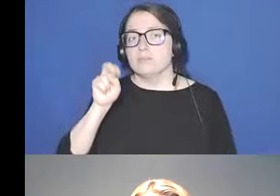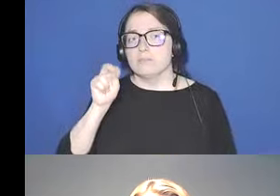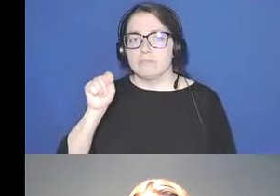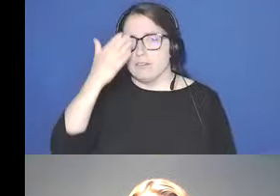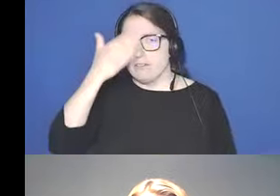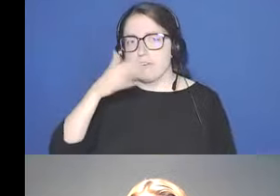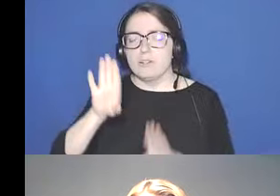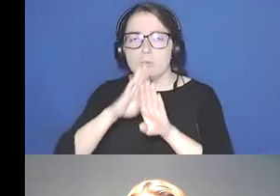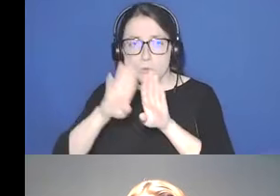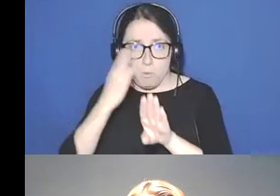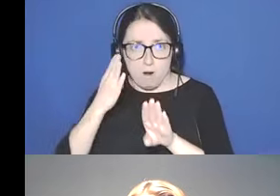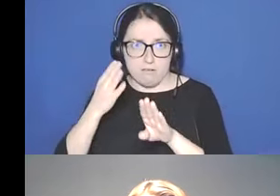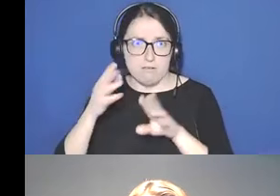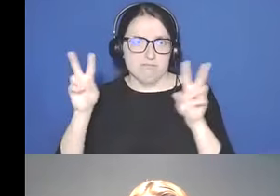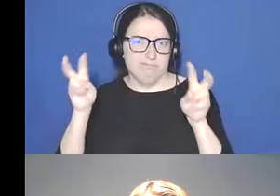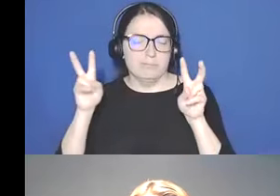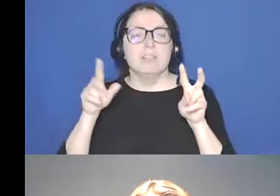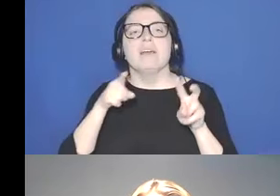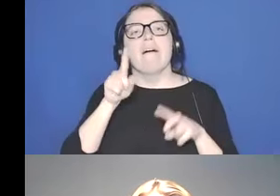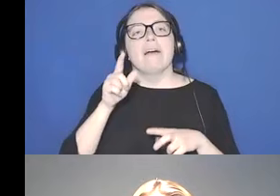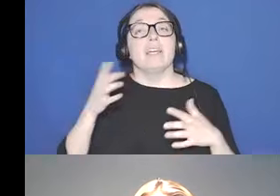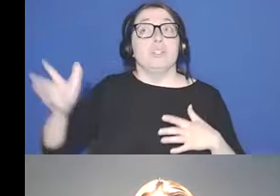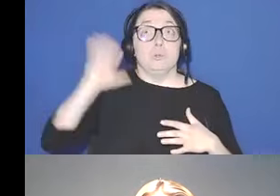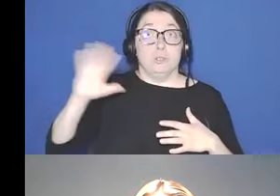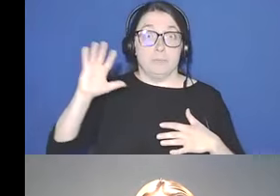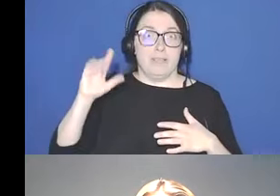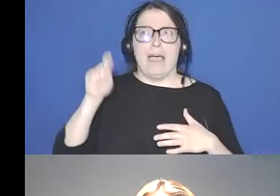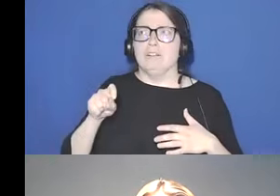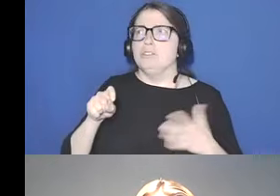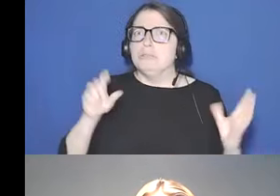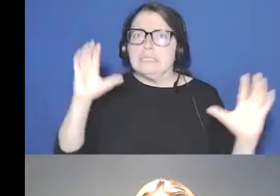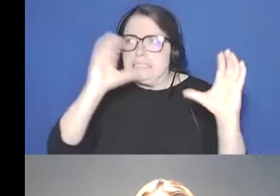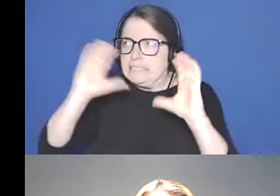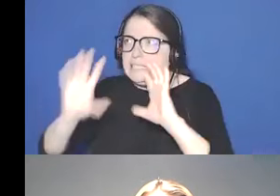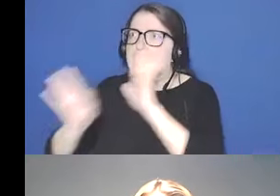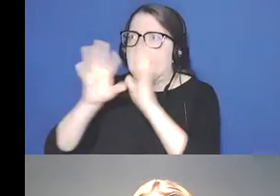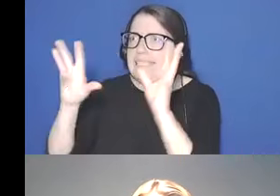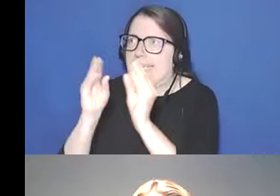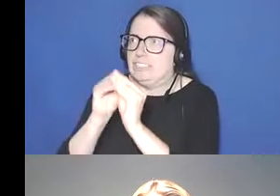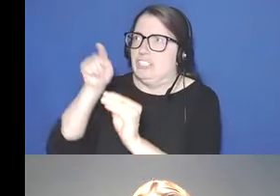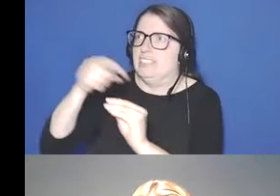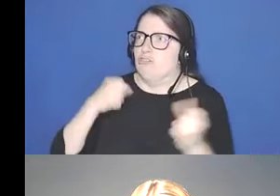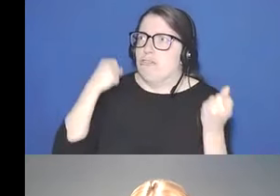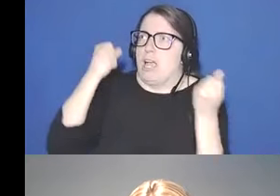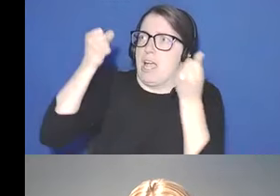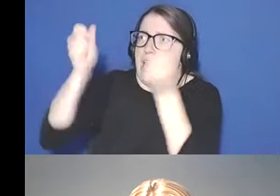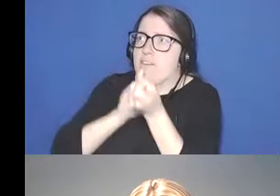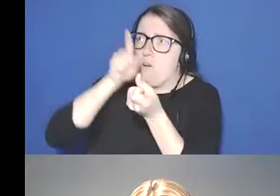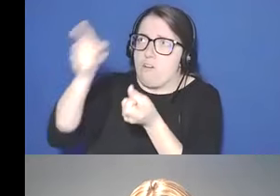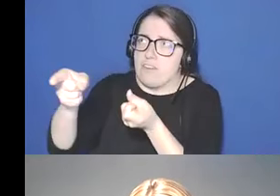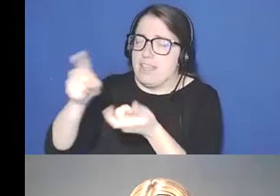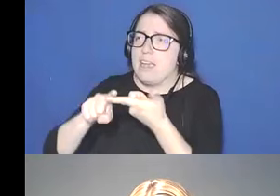to find a session that met your time, drive there, sit in a classroom or office space.